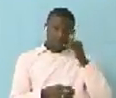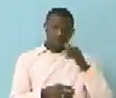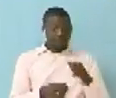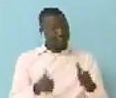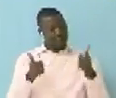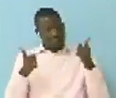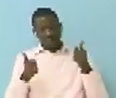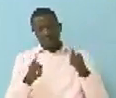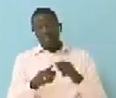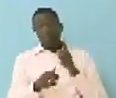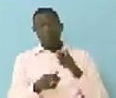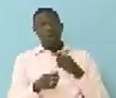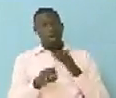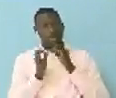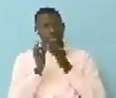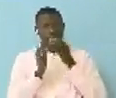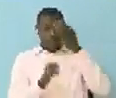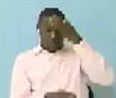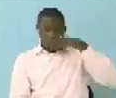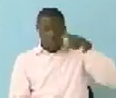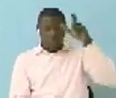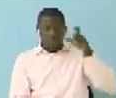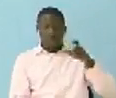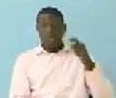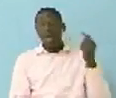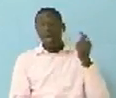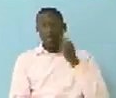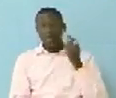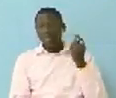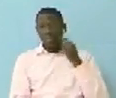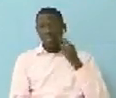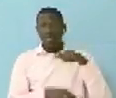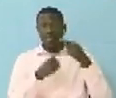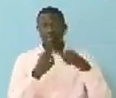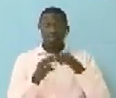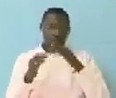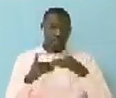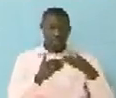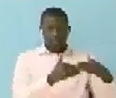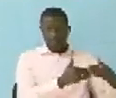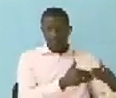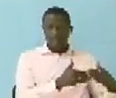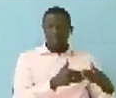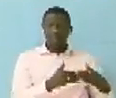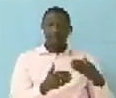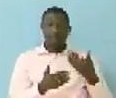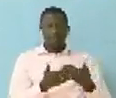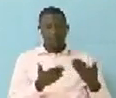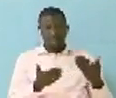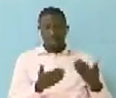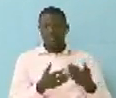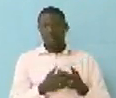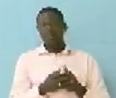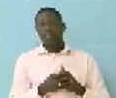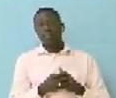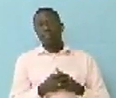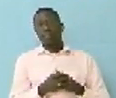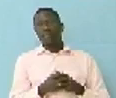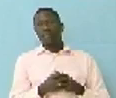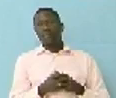I did mention to the Commission that every day after our interactions, we as